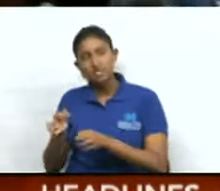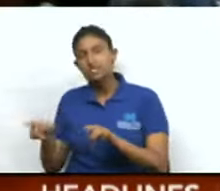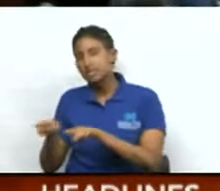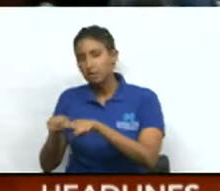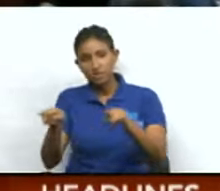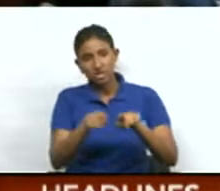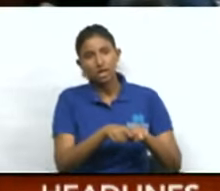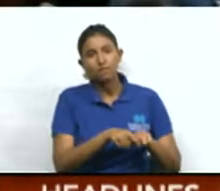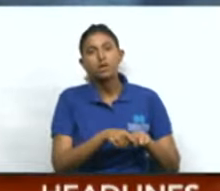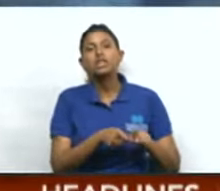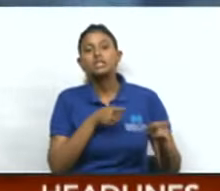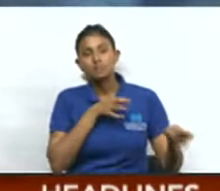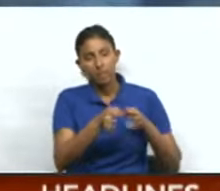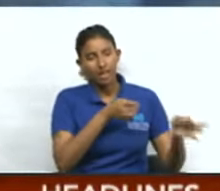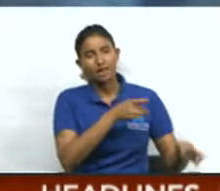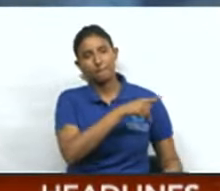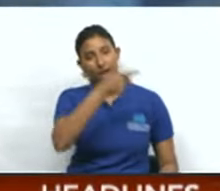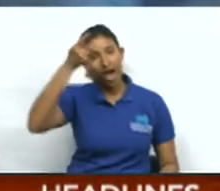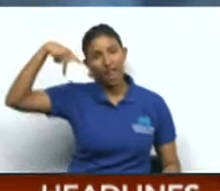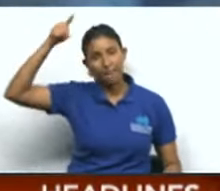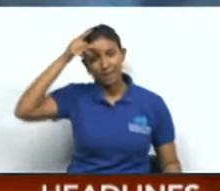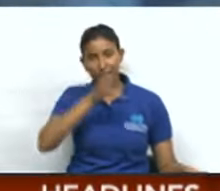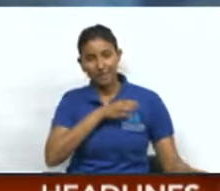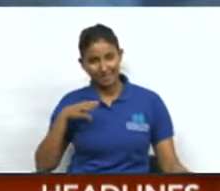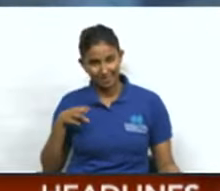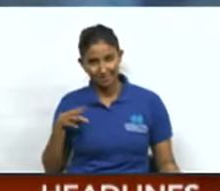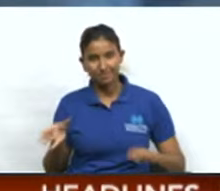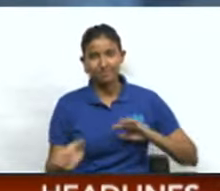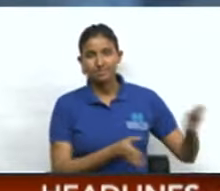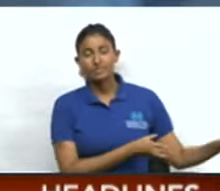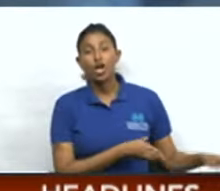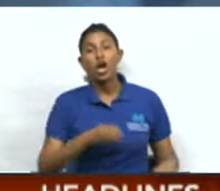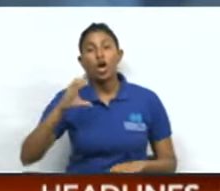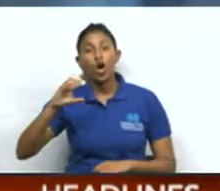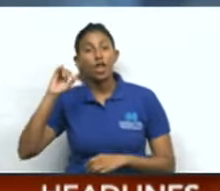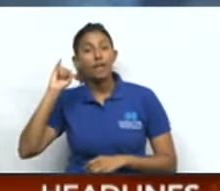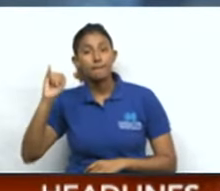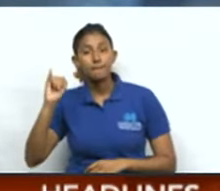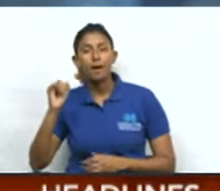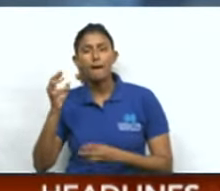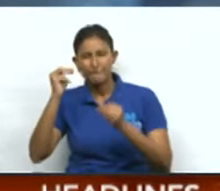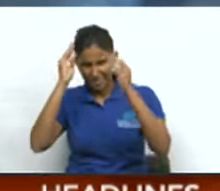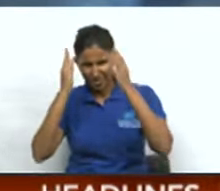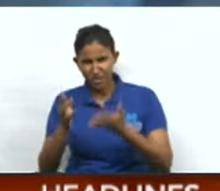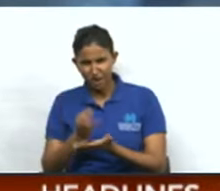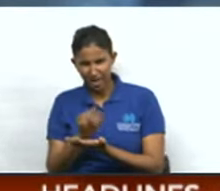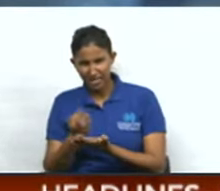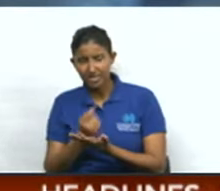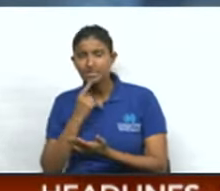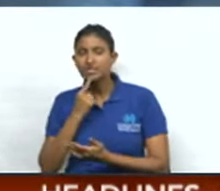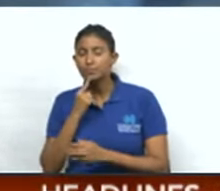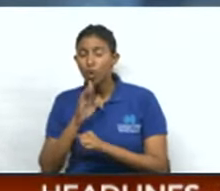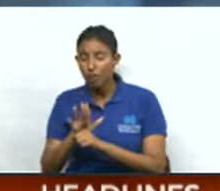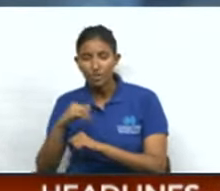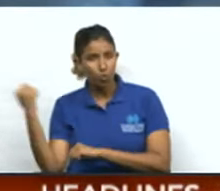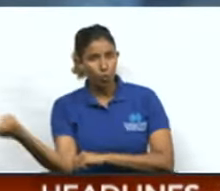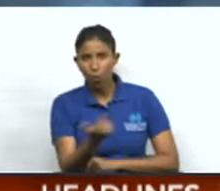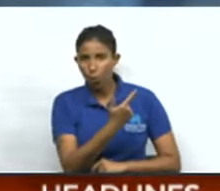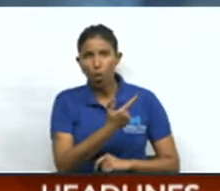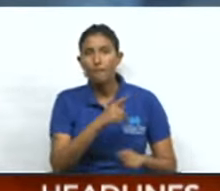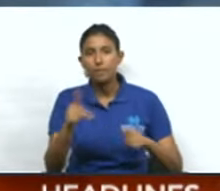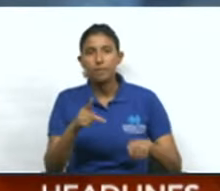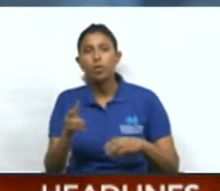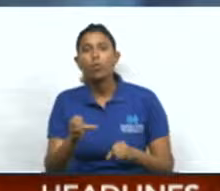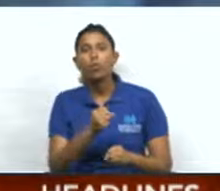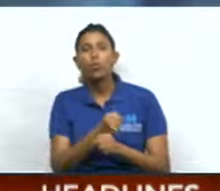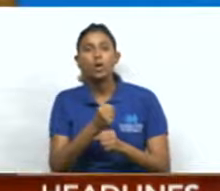Samaru, CNC 3 News. Finance Minister Colm Imbert is tonight assuring public sector workers awaiting their back pay by Christmas